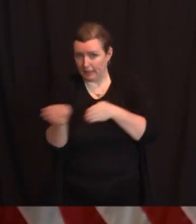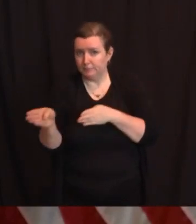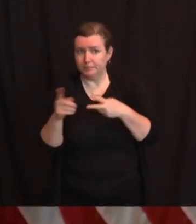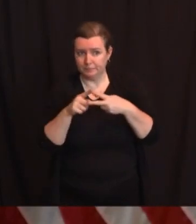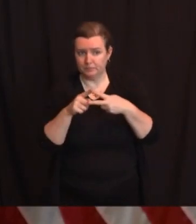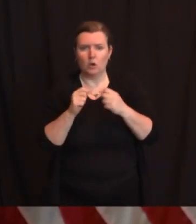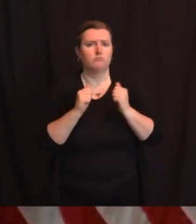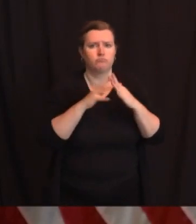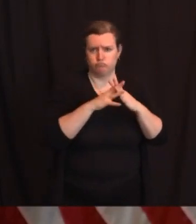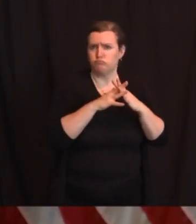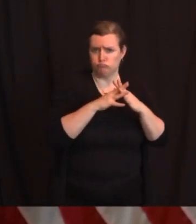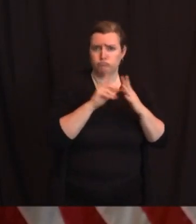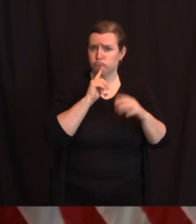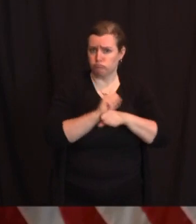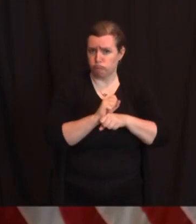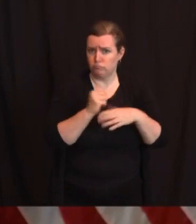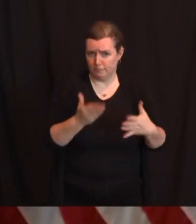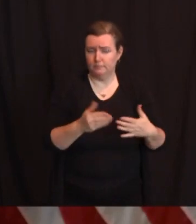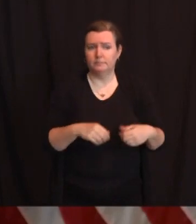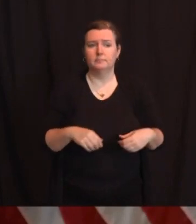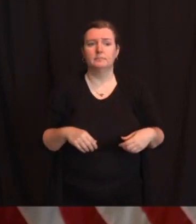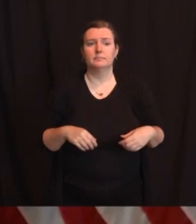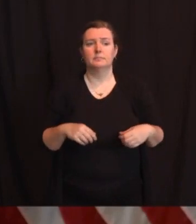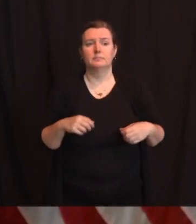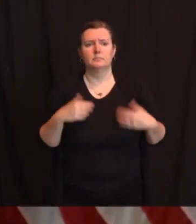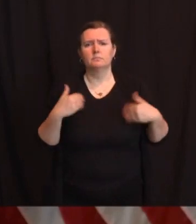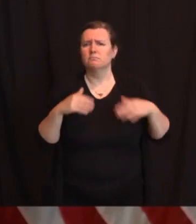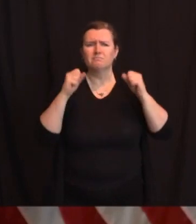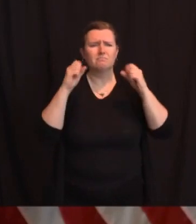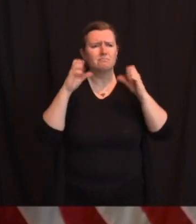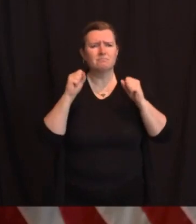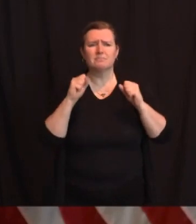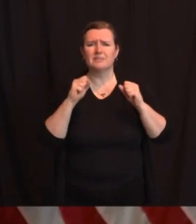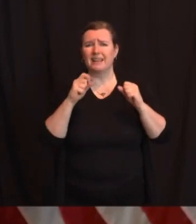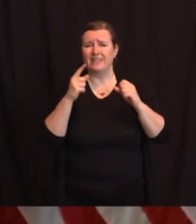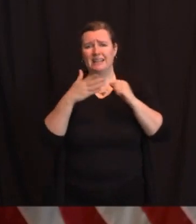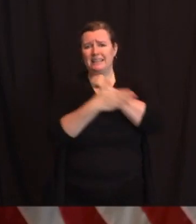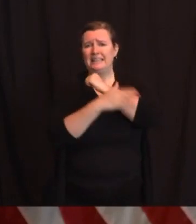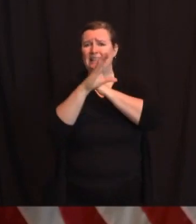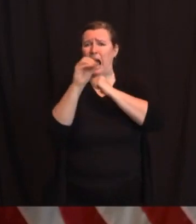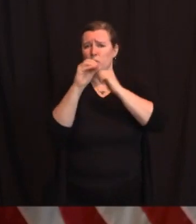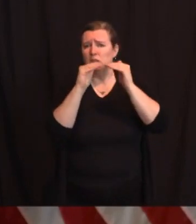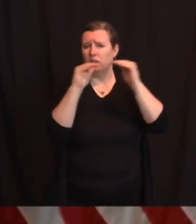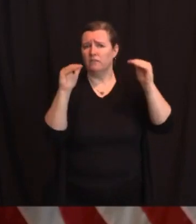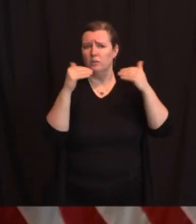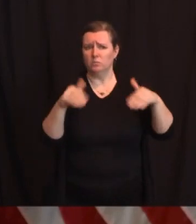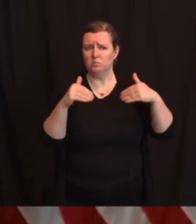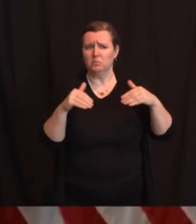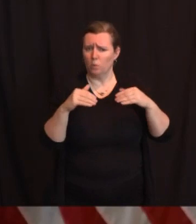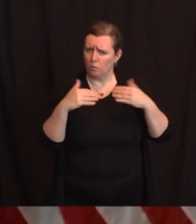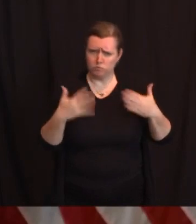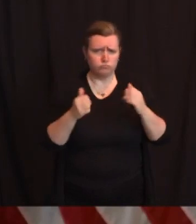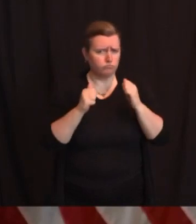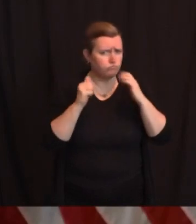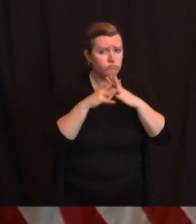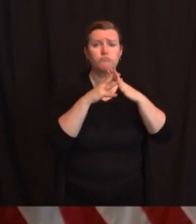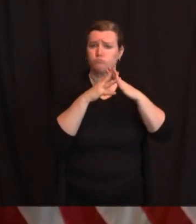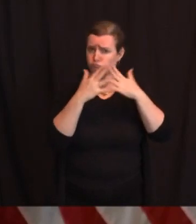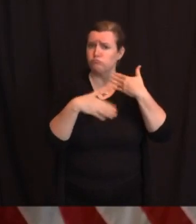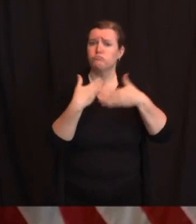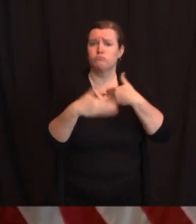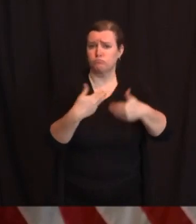the extraordinary work that's been done at the county level over the past several months, and that we've got a